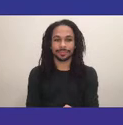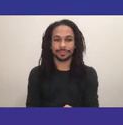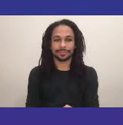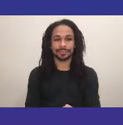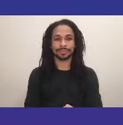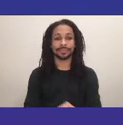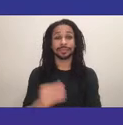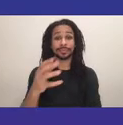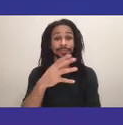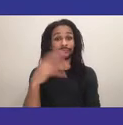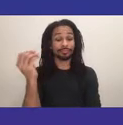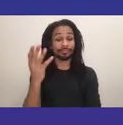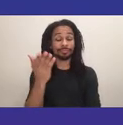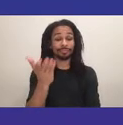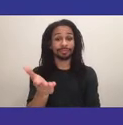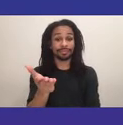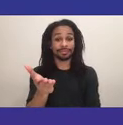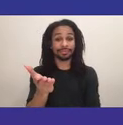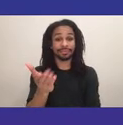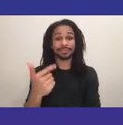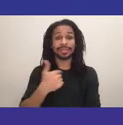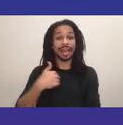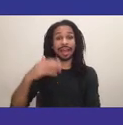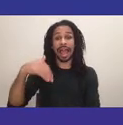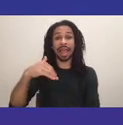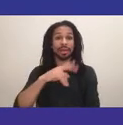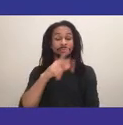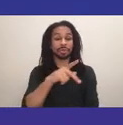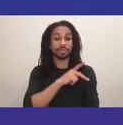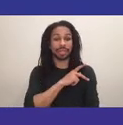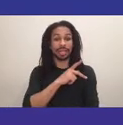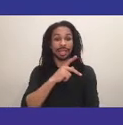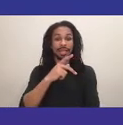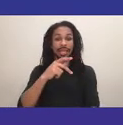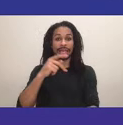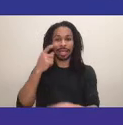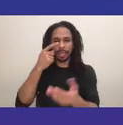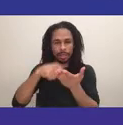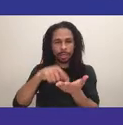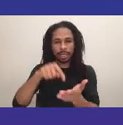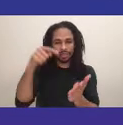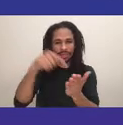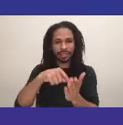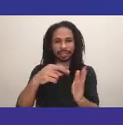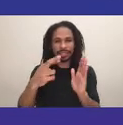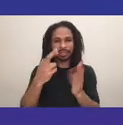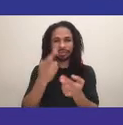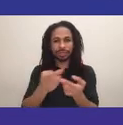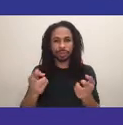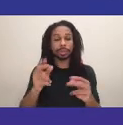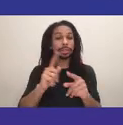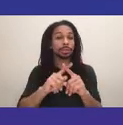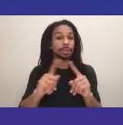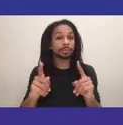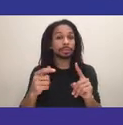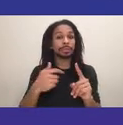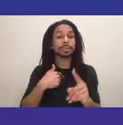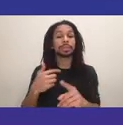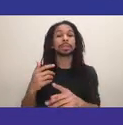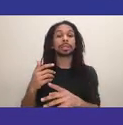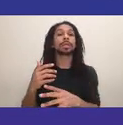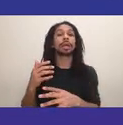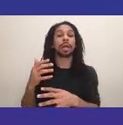And here are some resources that I haven't personally vetted, but I got them from a Lenape Auntie.